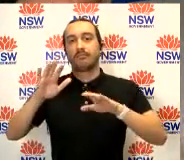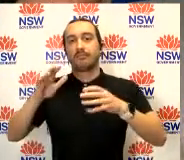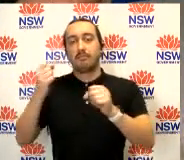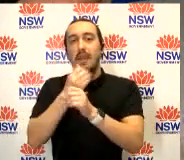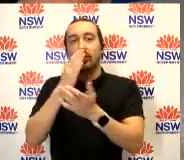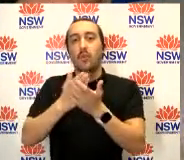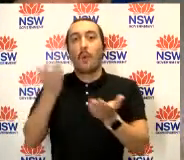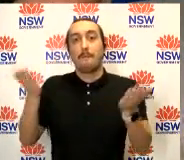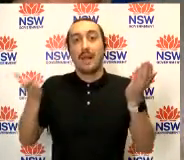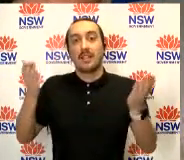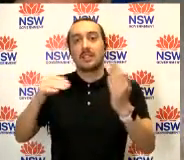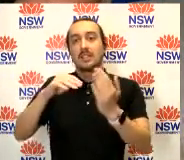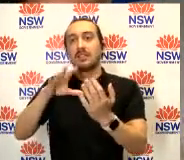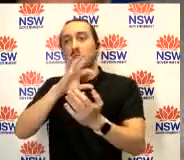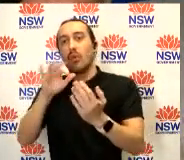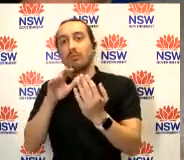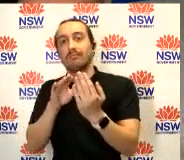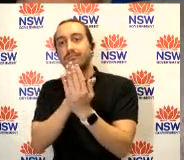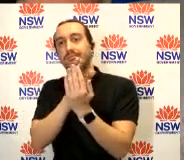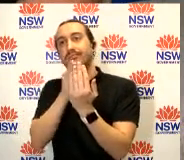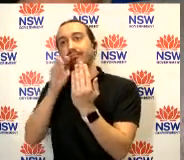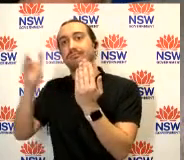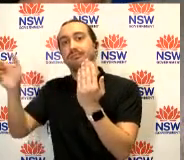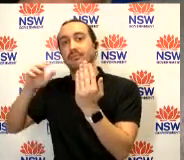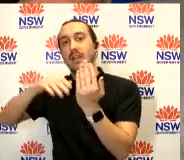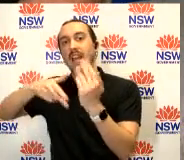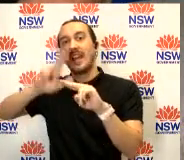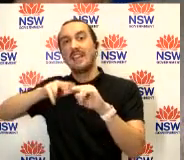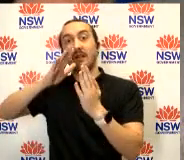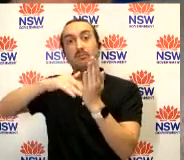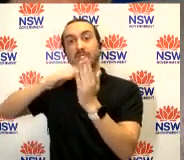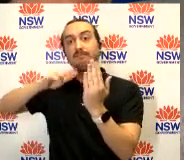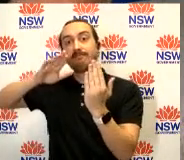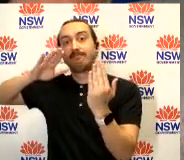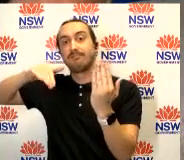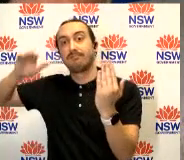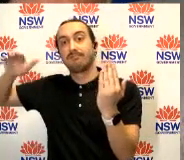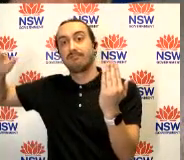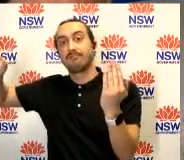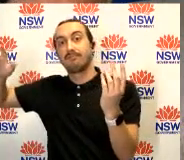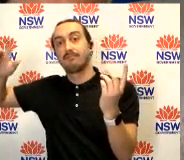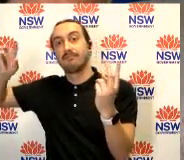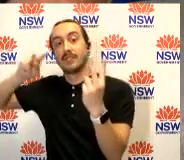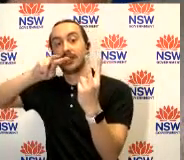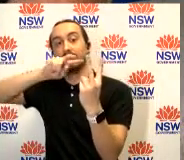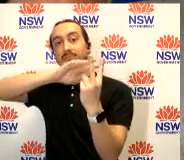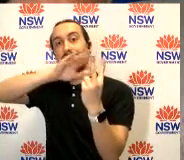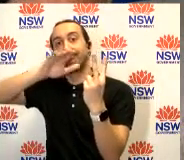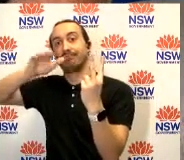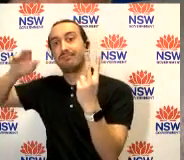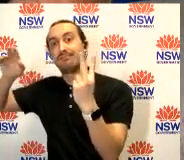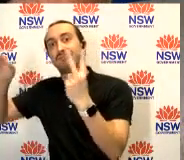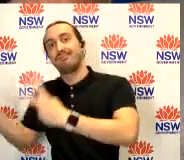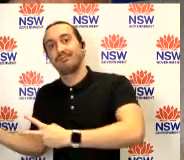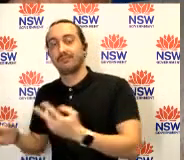can. And, it's primarily for that traffic of a ladder, like going up and down or whatnot. But a lot of those incidents we see is